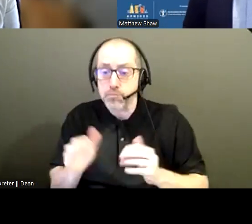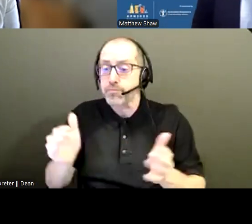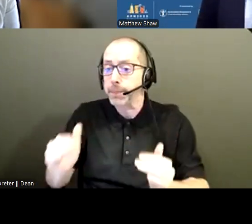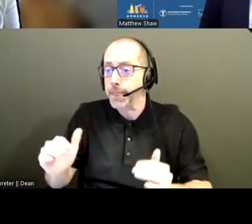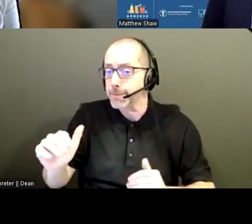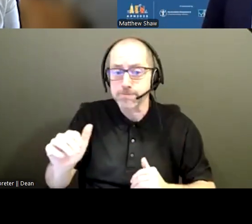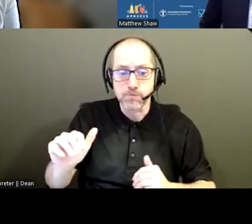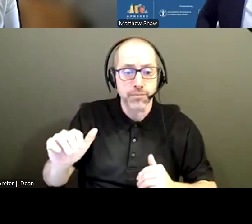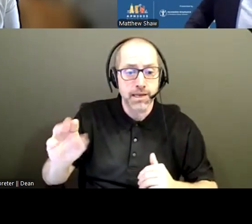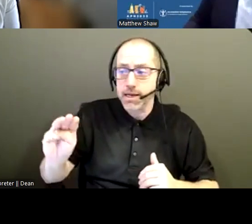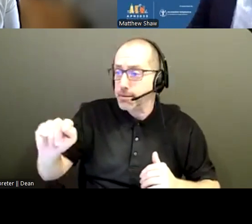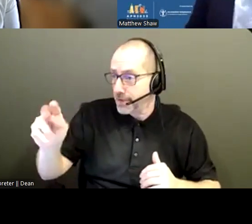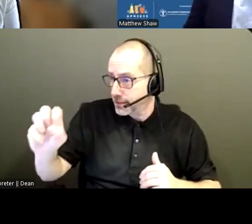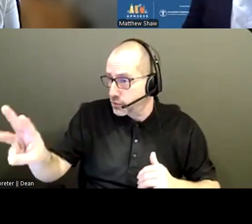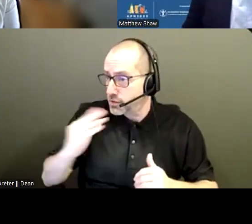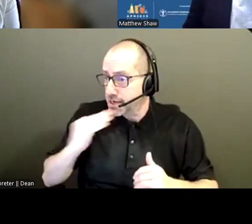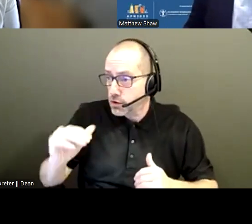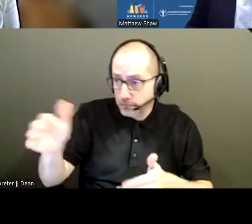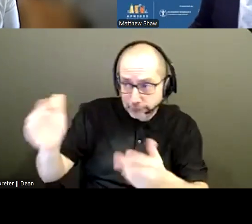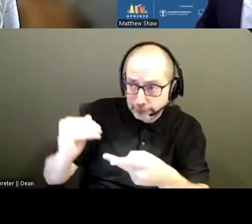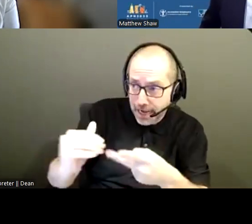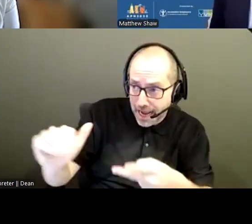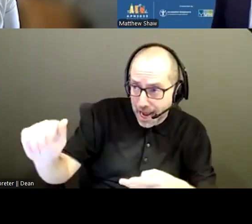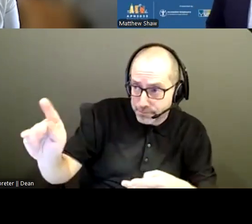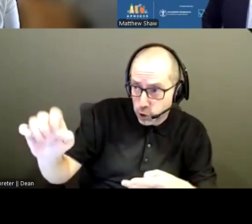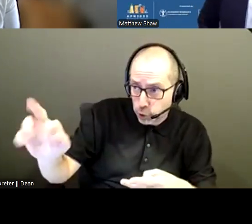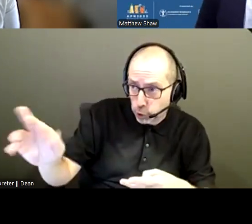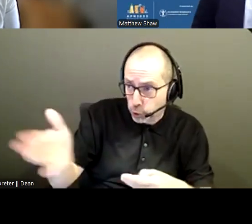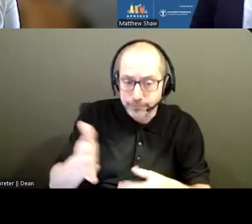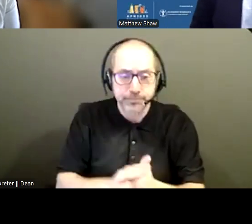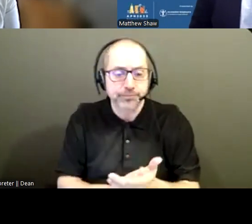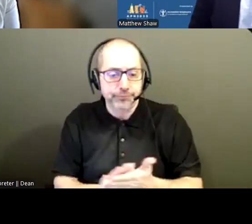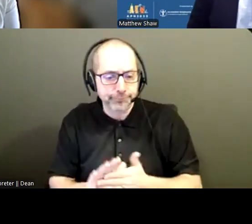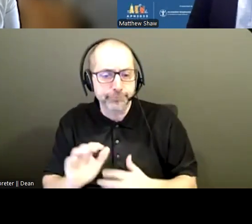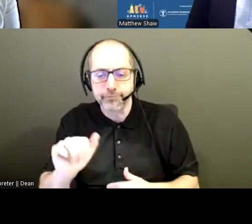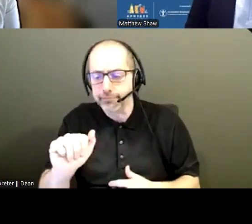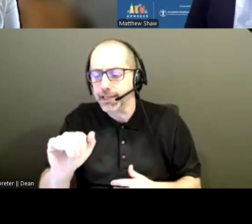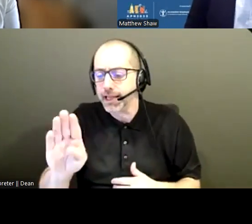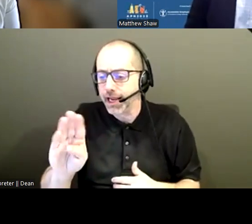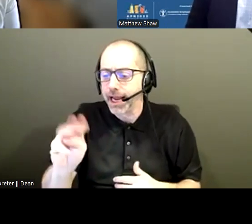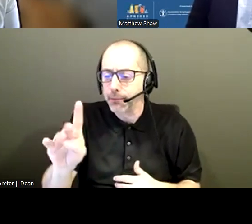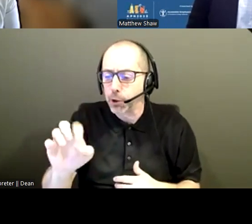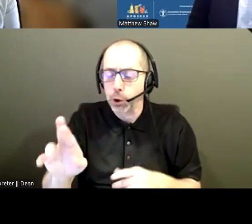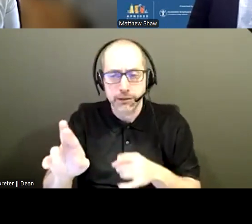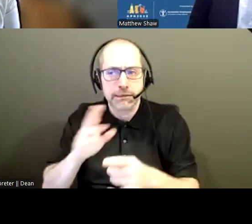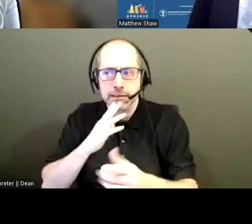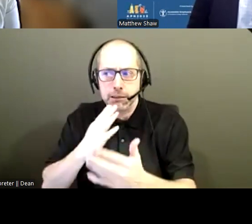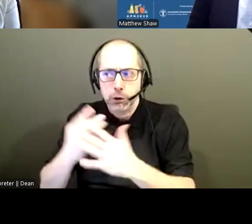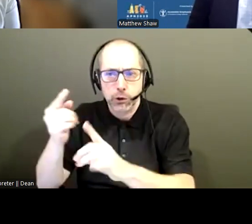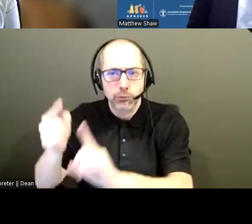anything to add? Oh yeah, definitely. I think some great points there, Matthew, for sure. I think what you touched on about the